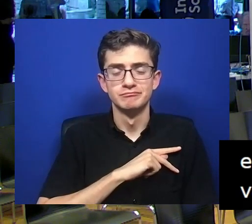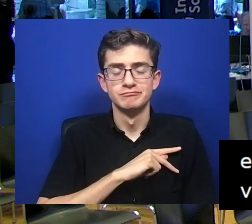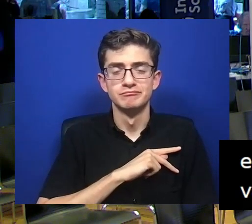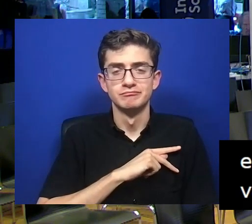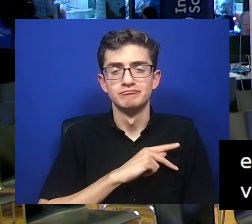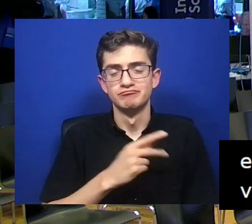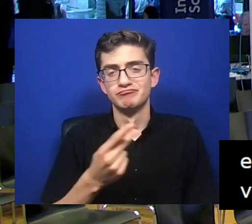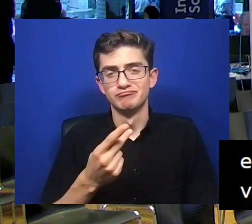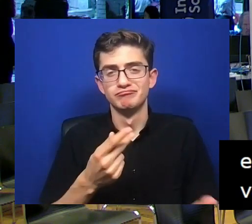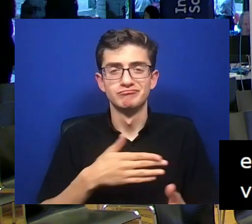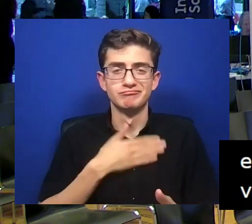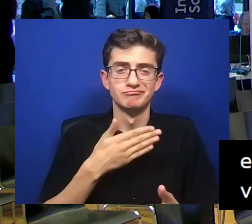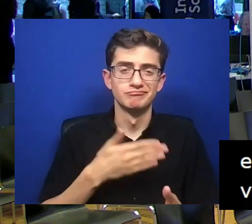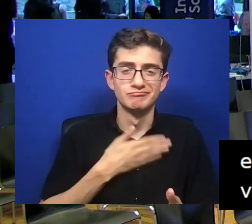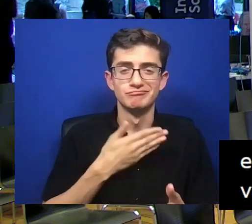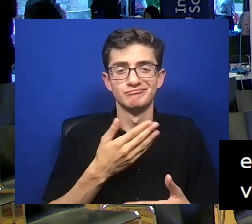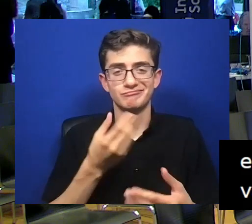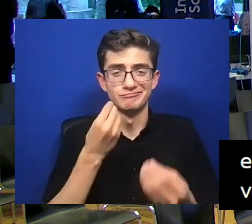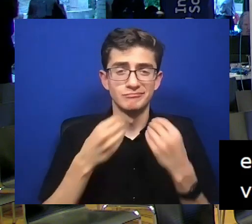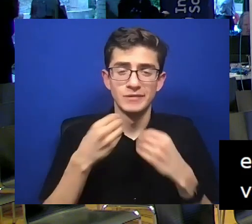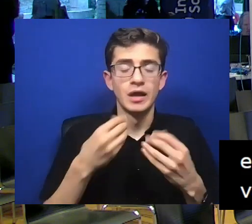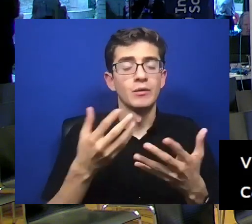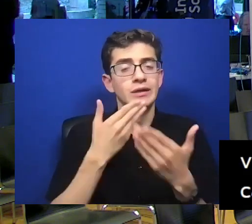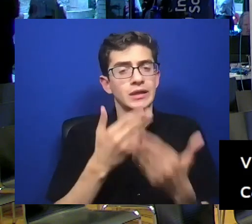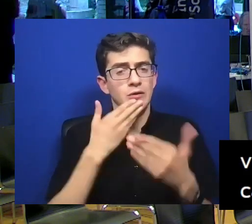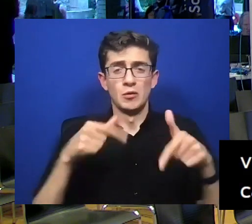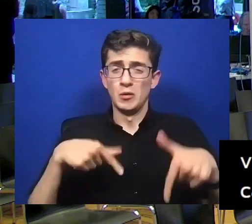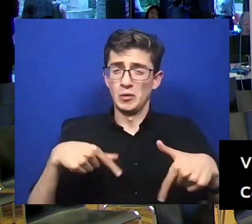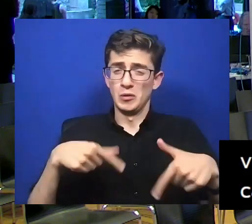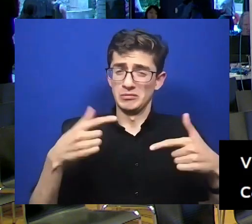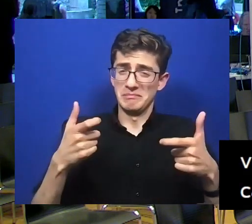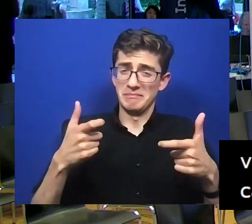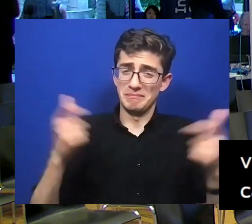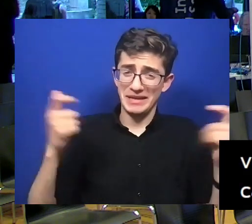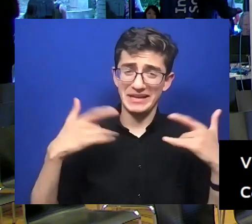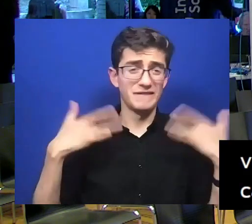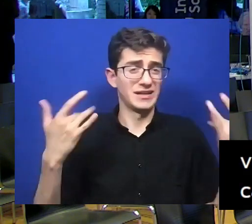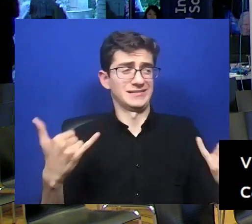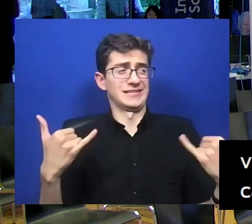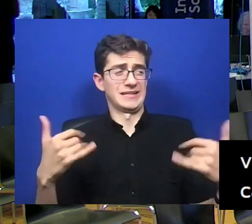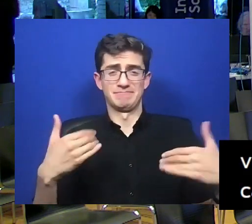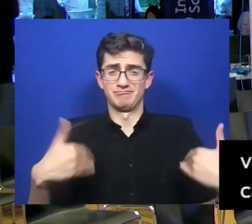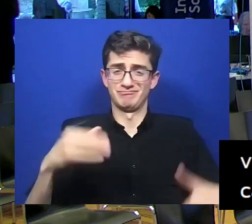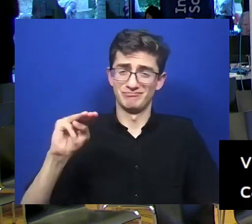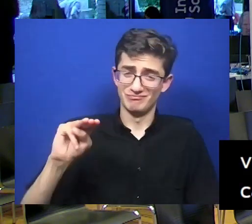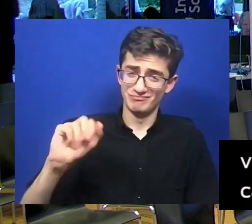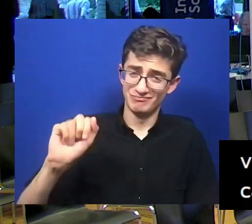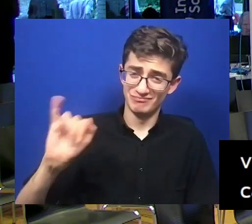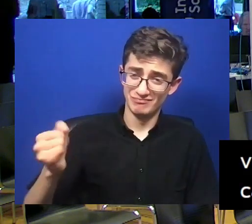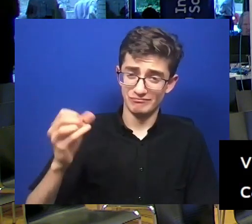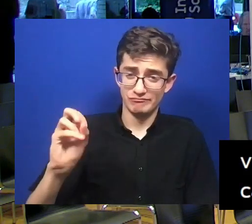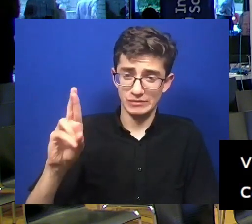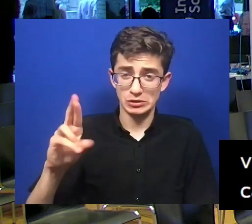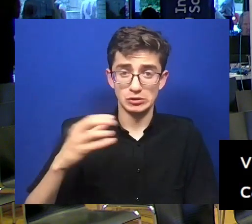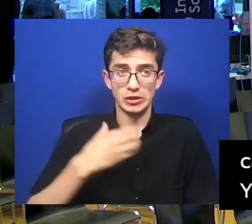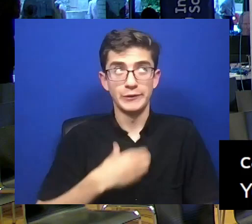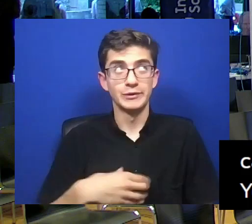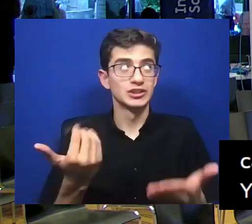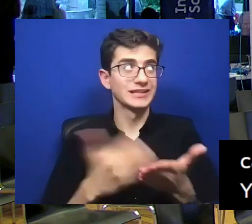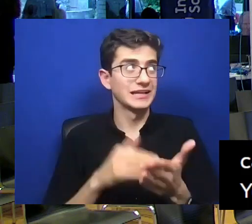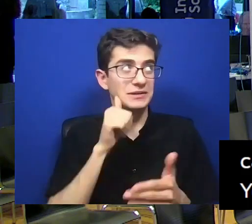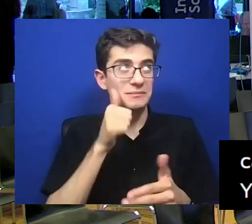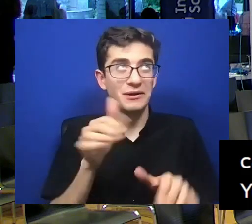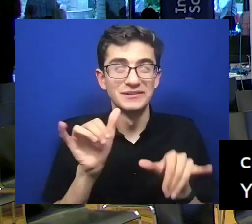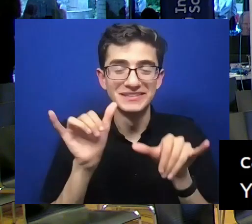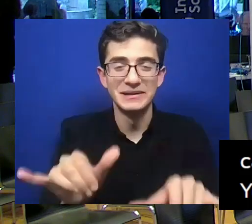say thank you because this is a major, major event today. I wish we could do it again tomorrow. But we're going to